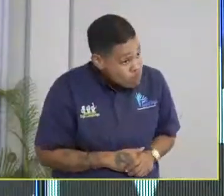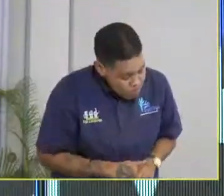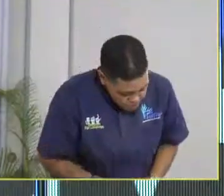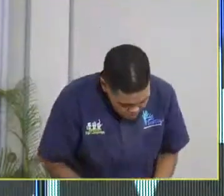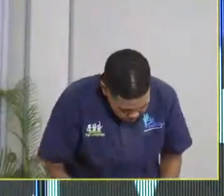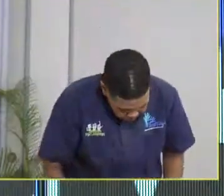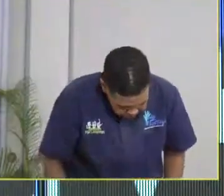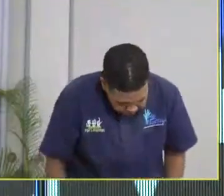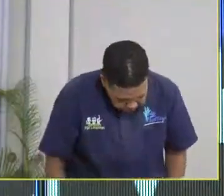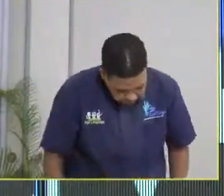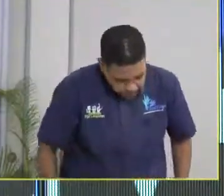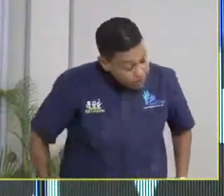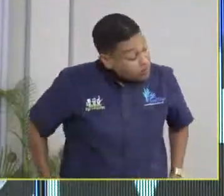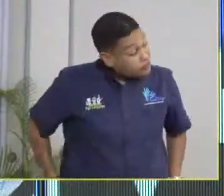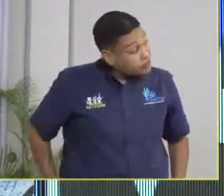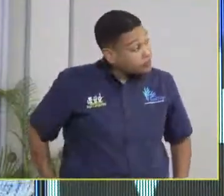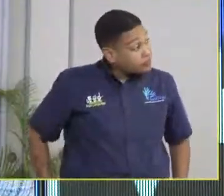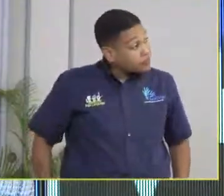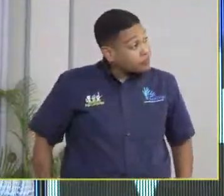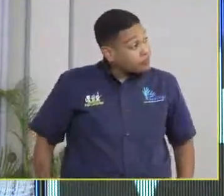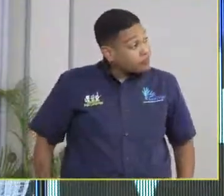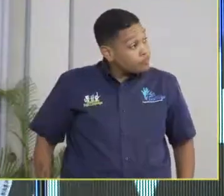officers